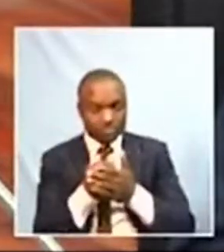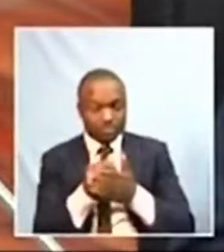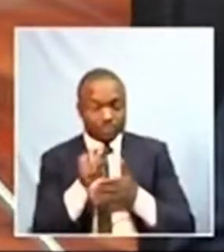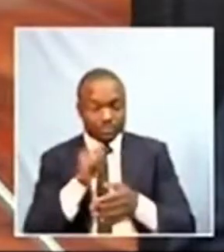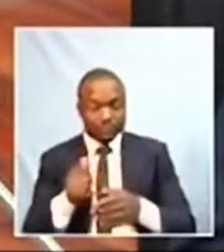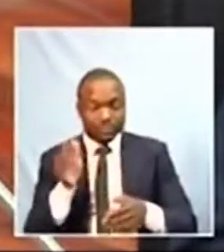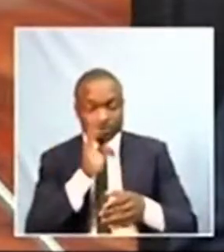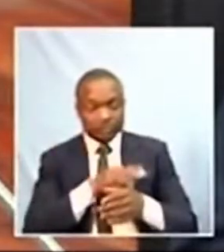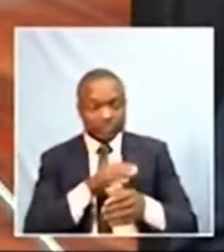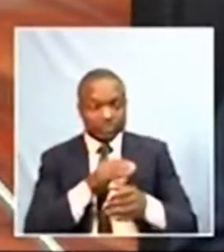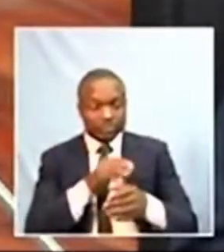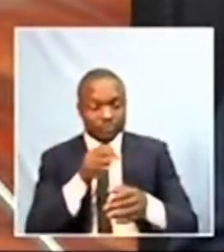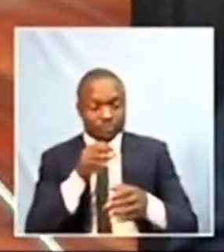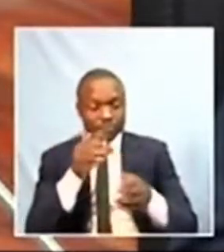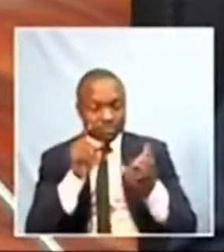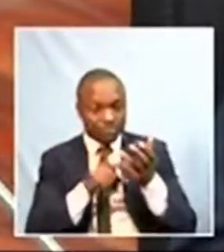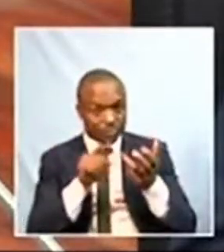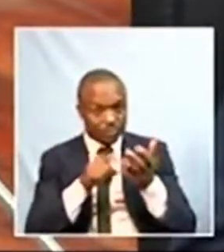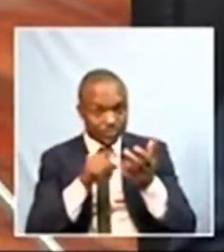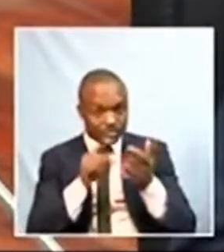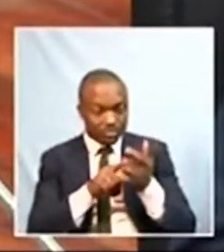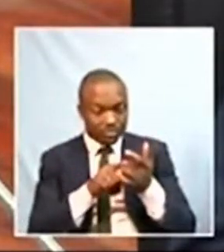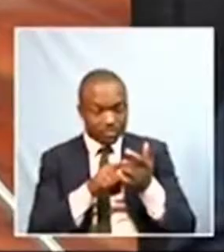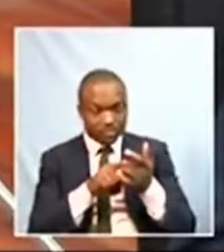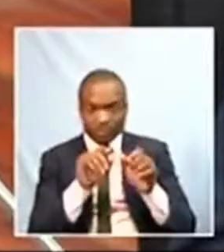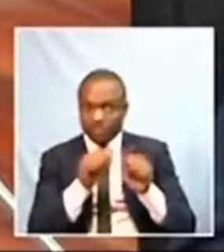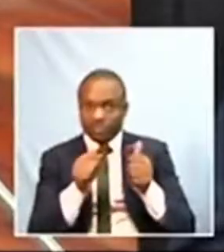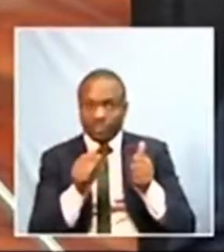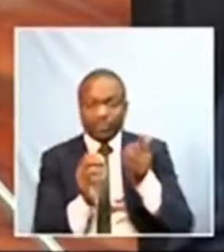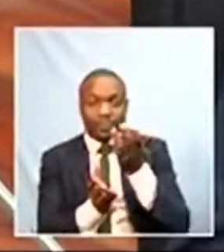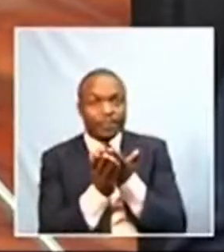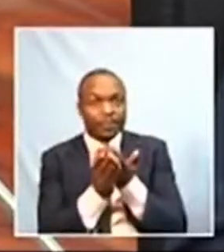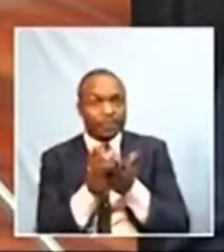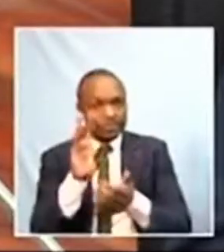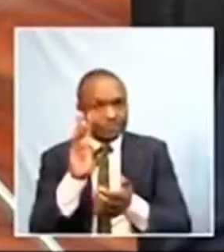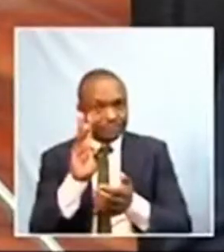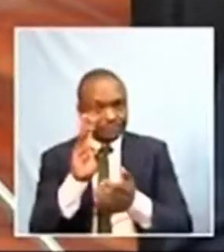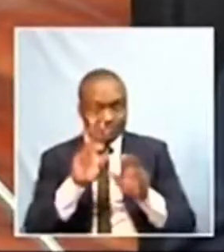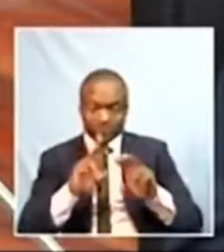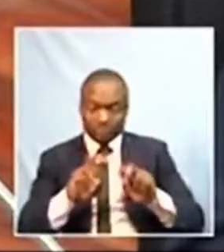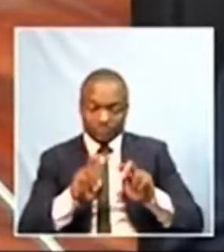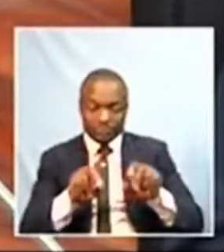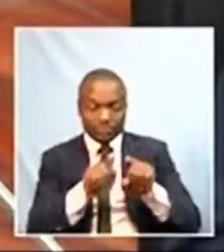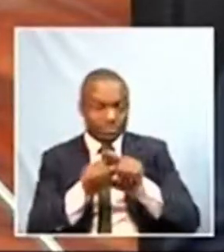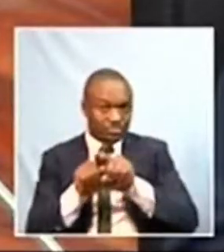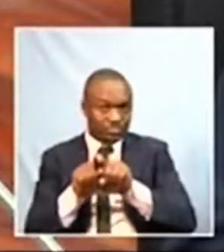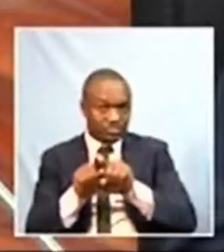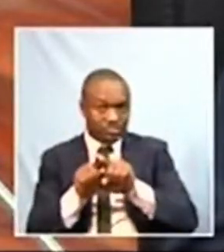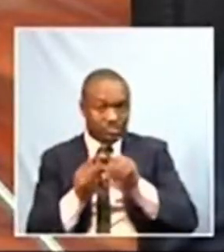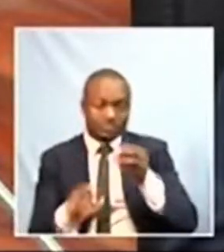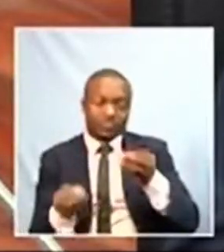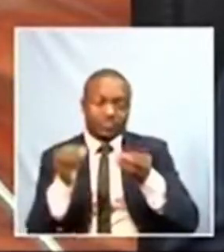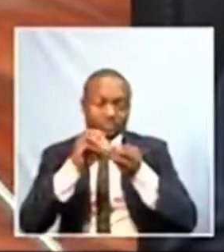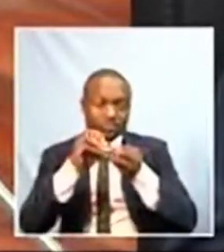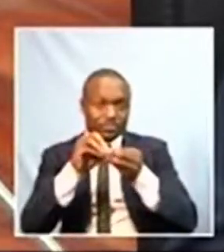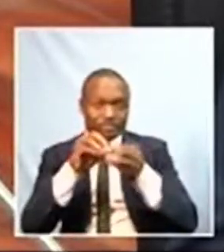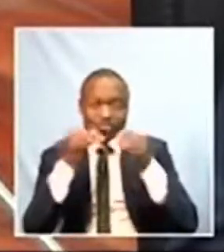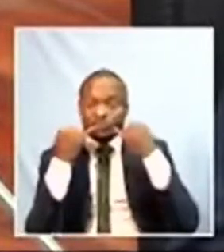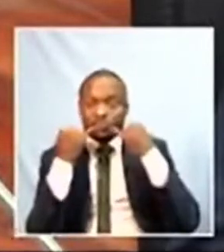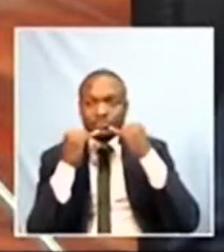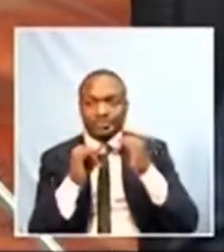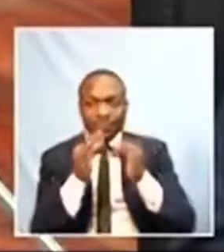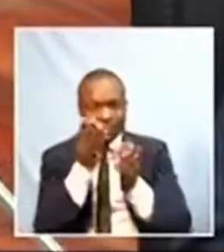been inscribed accordingly as attached on Appendix 6 for reference and also on the addendum.